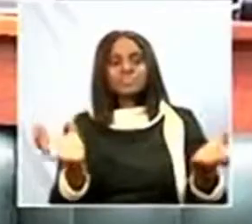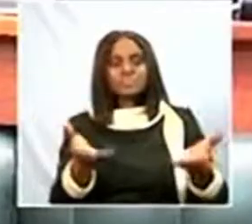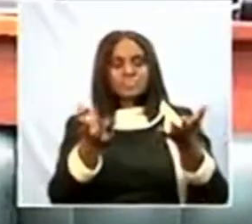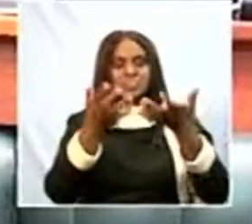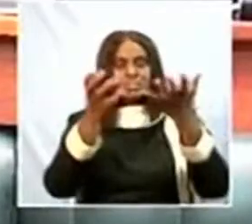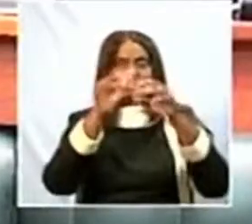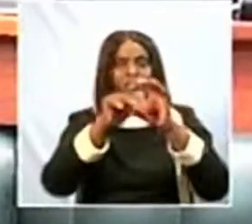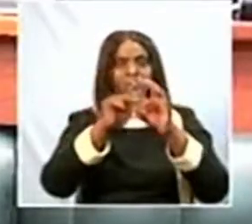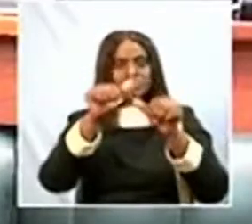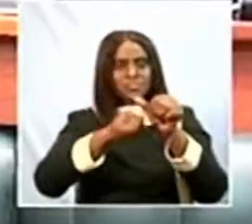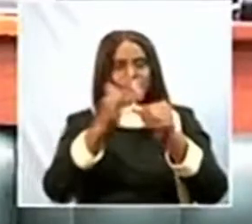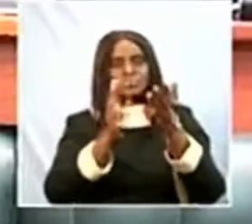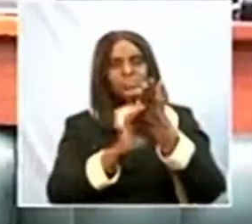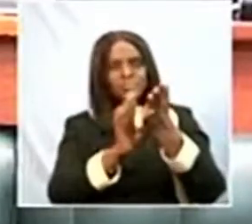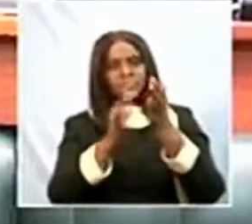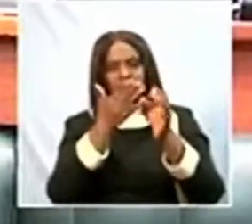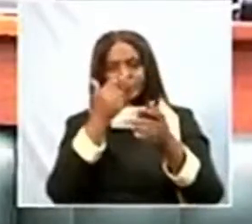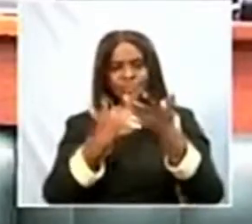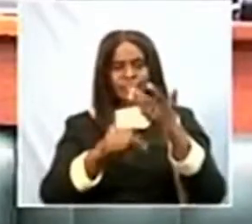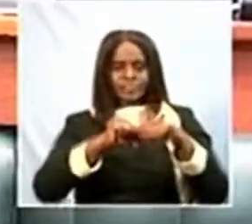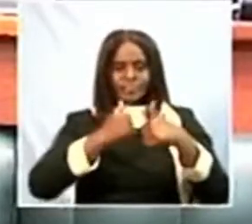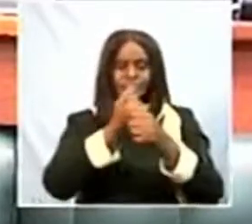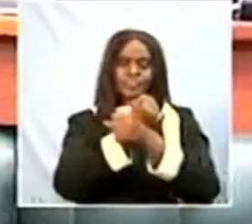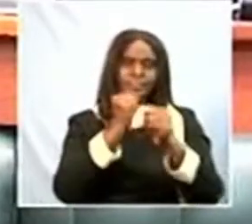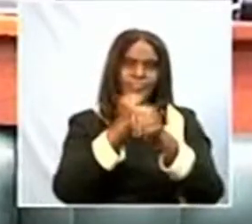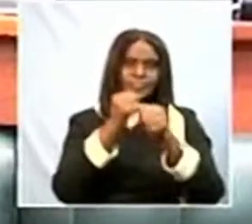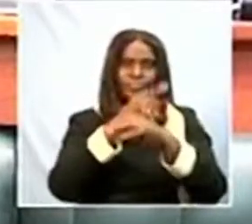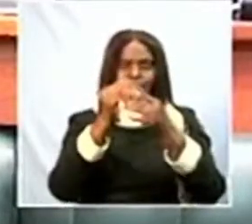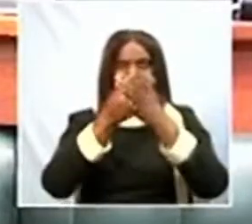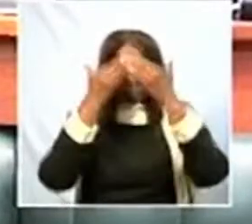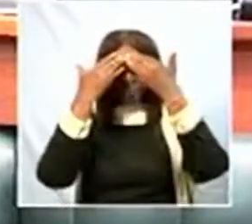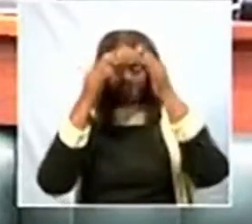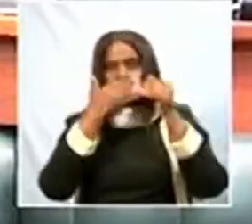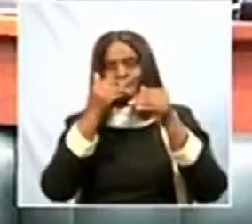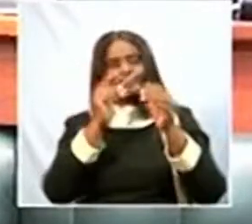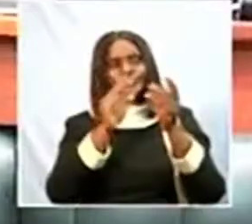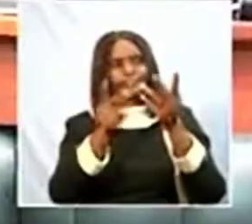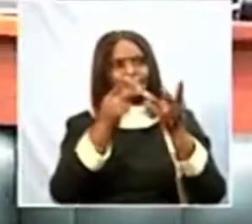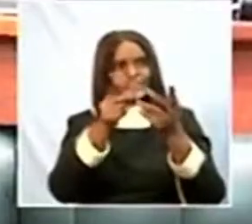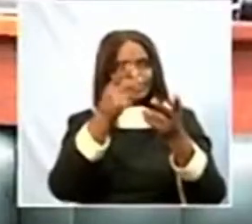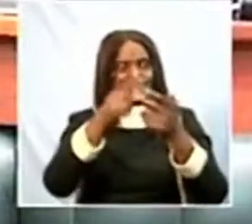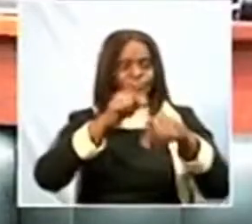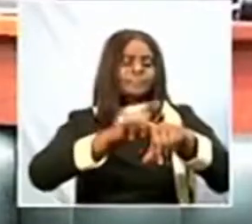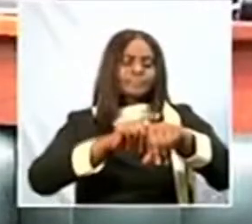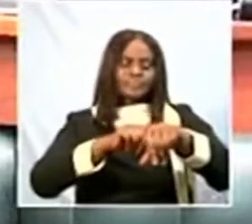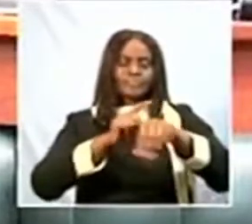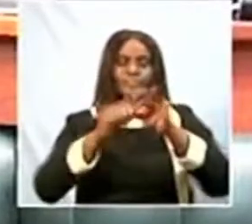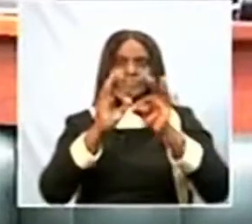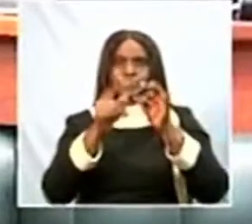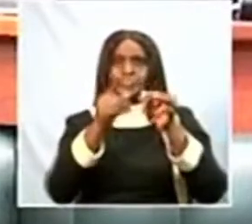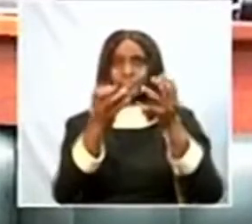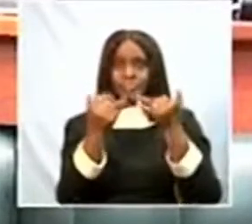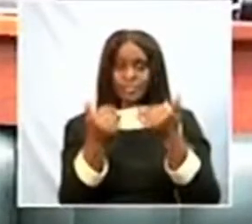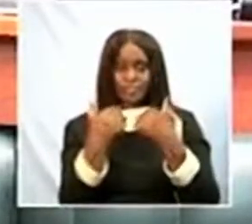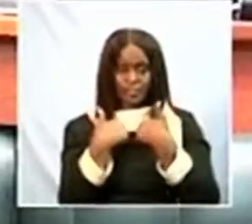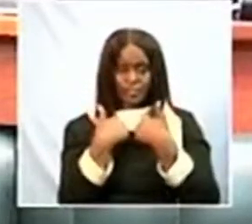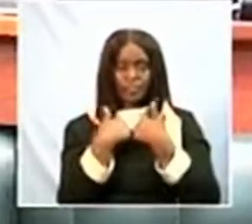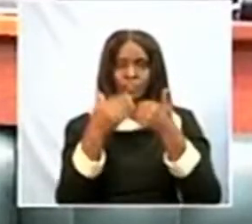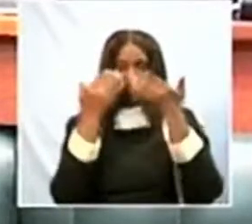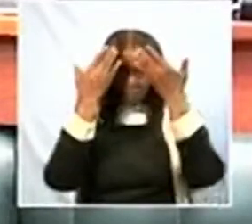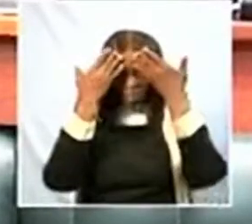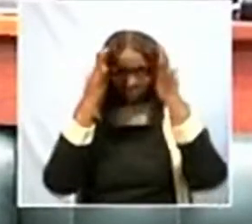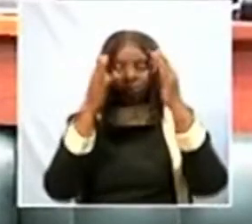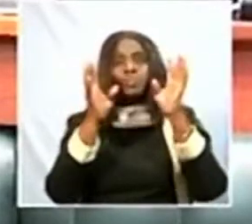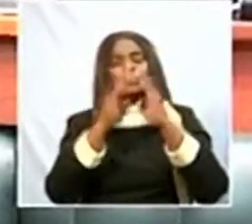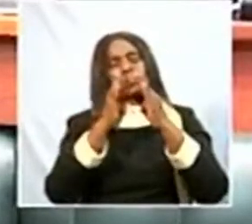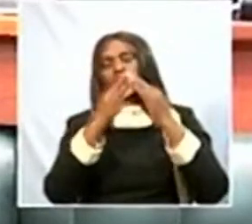every schools. Let us carry out sensitizations. Let us set periodic times. If we want to have a sensitization,